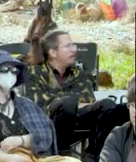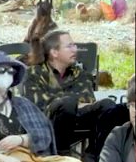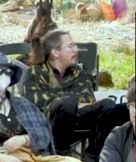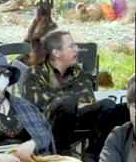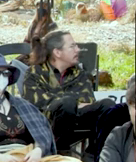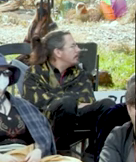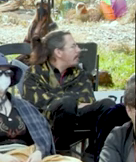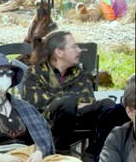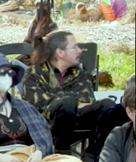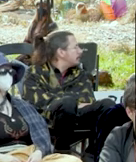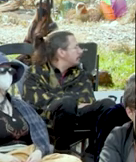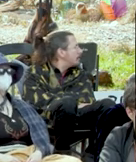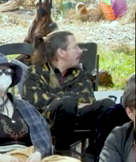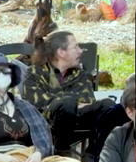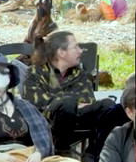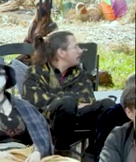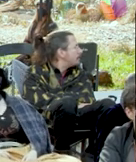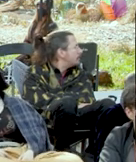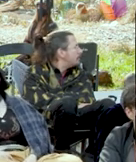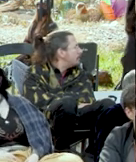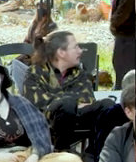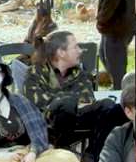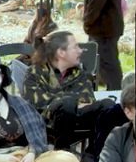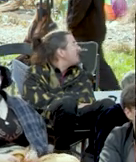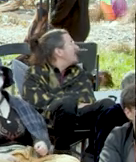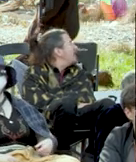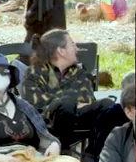Eduardo Eloy Gonzalez